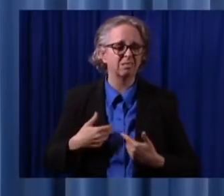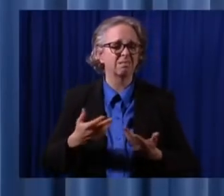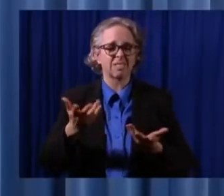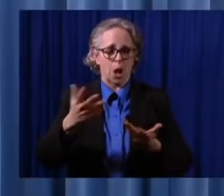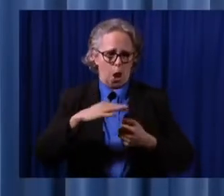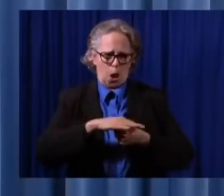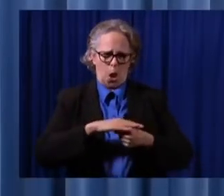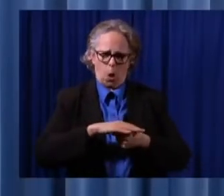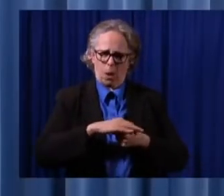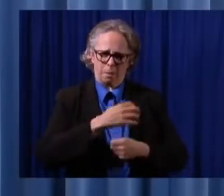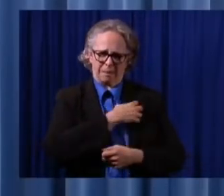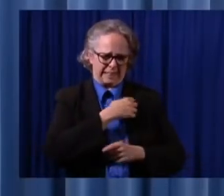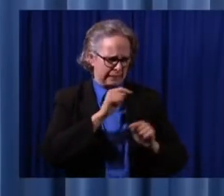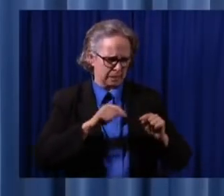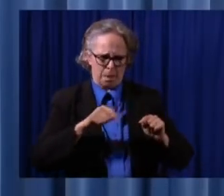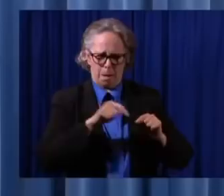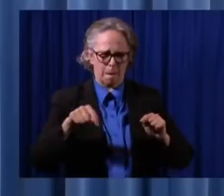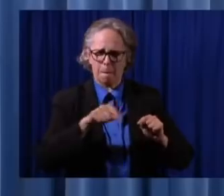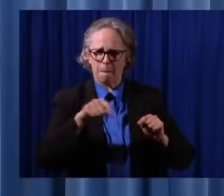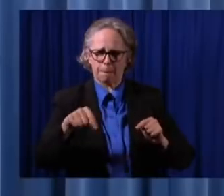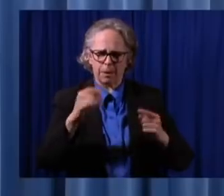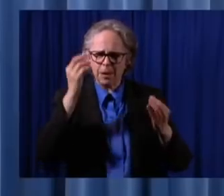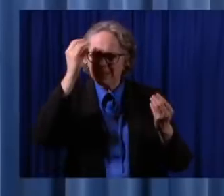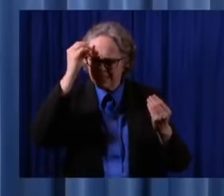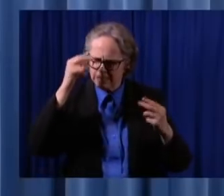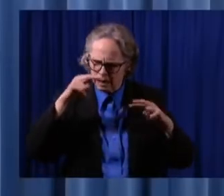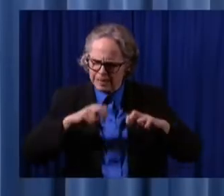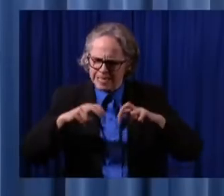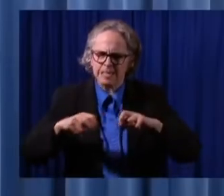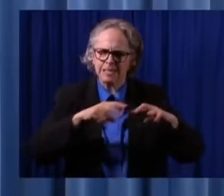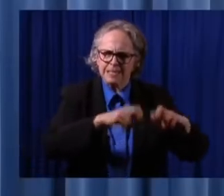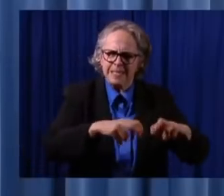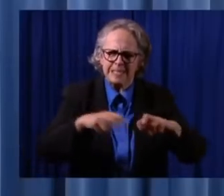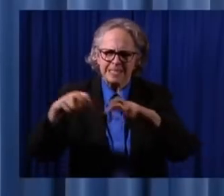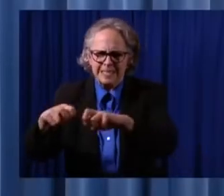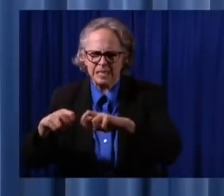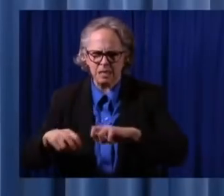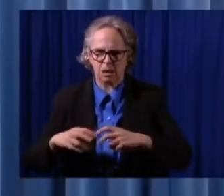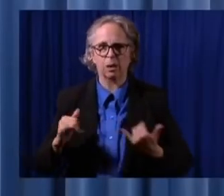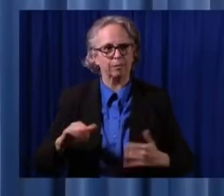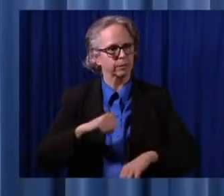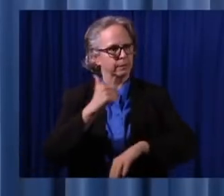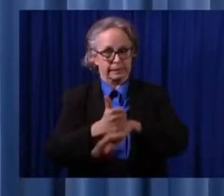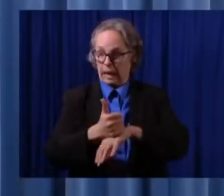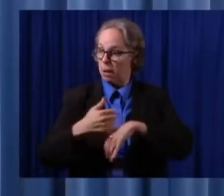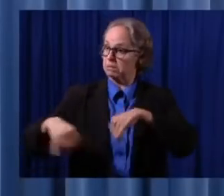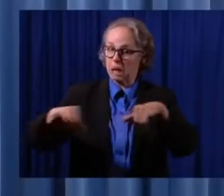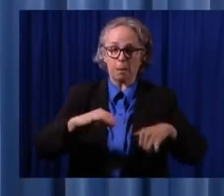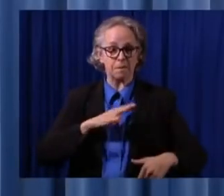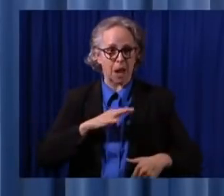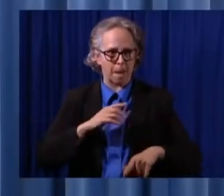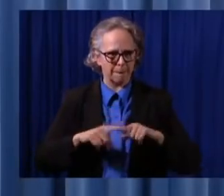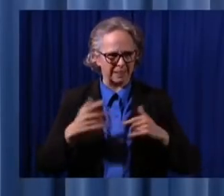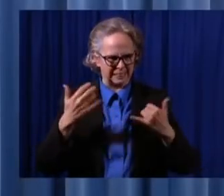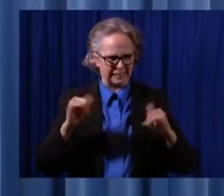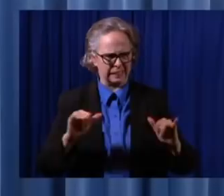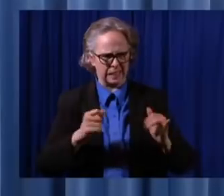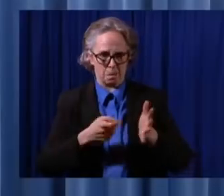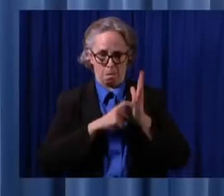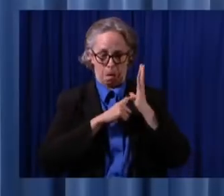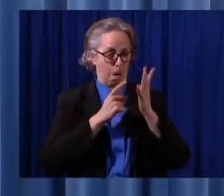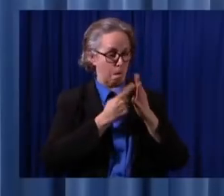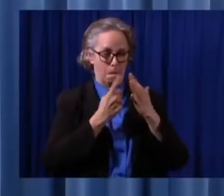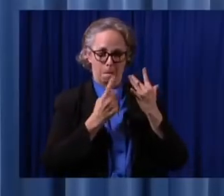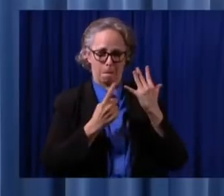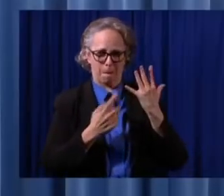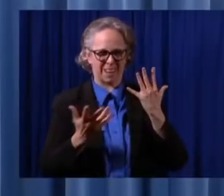what we cannot forget is that we can set basic standards. We can do certain things at the state level, but ultimately we have over